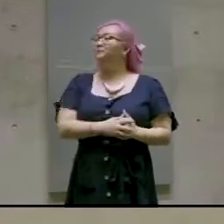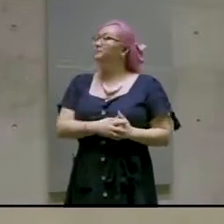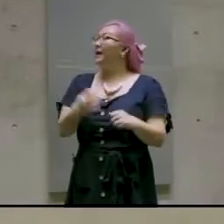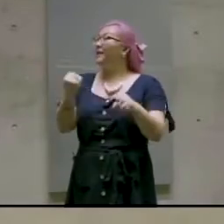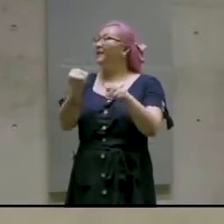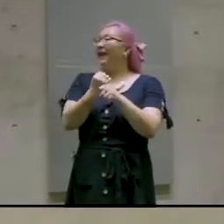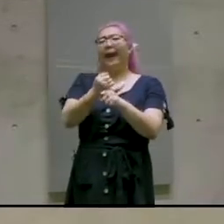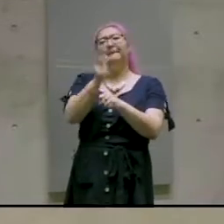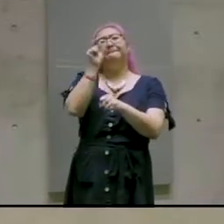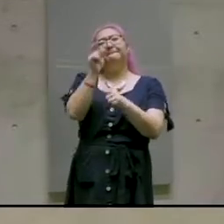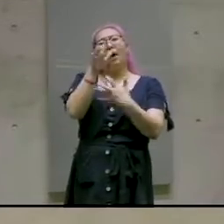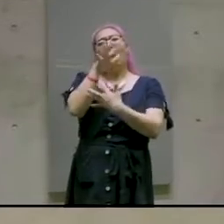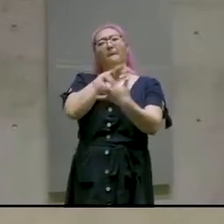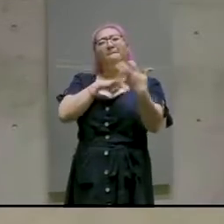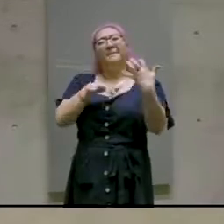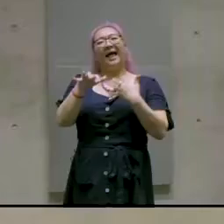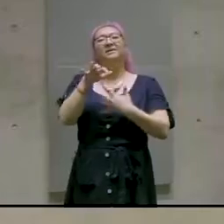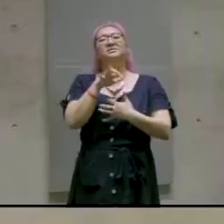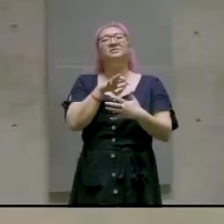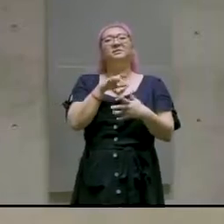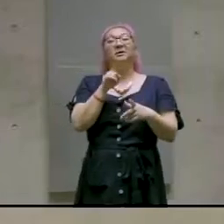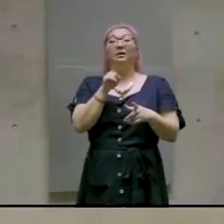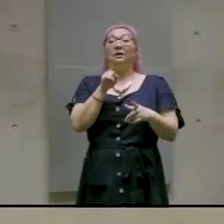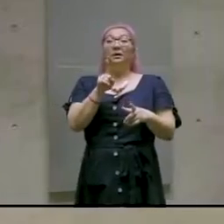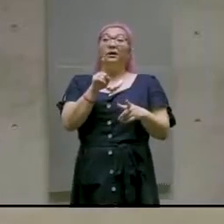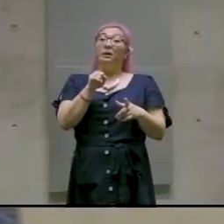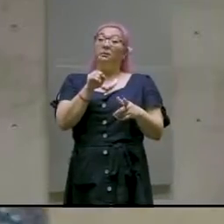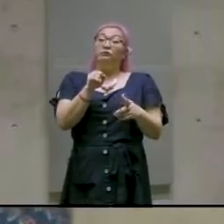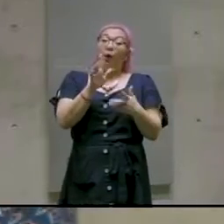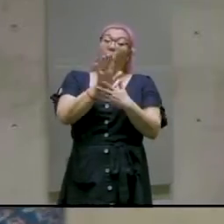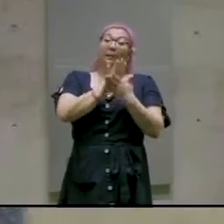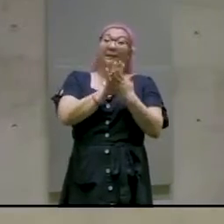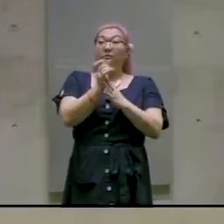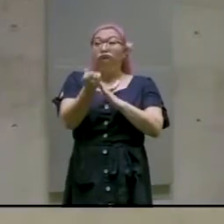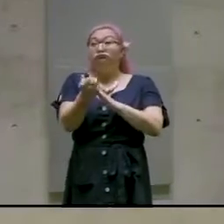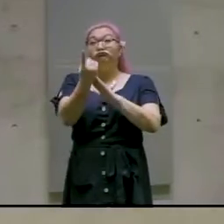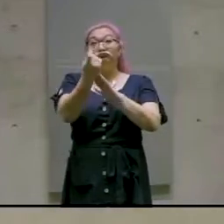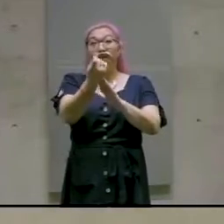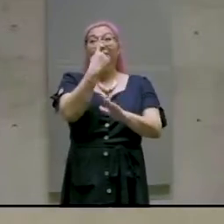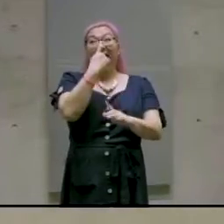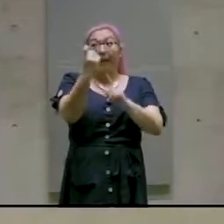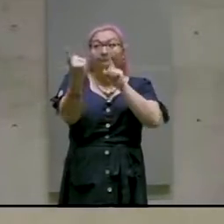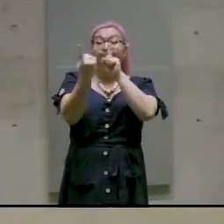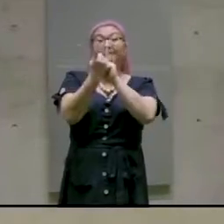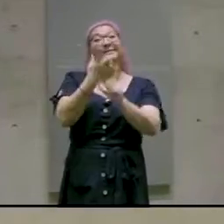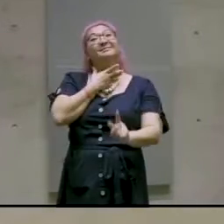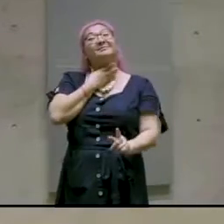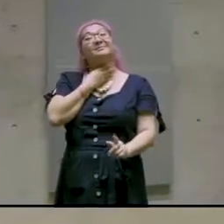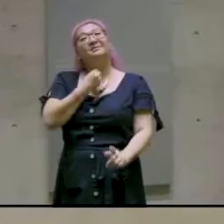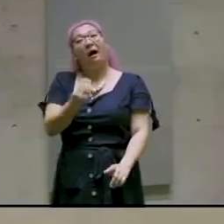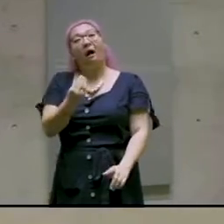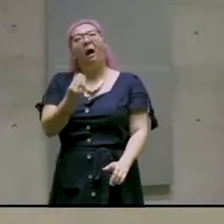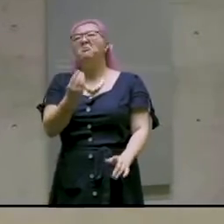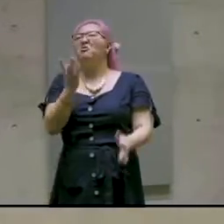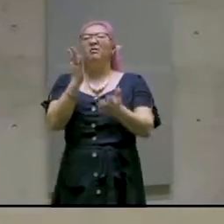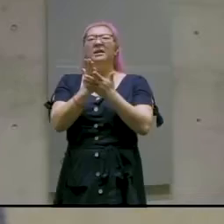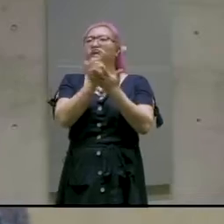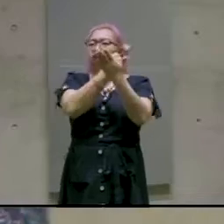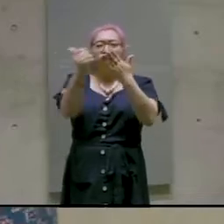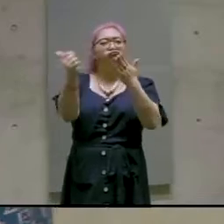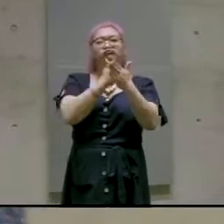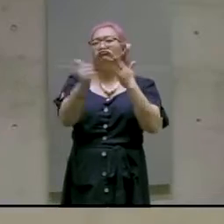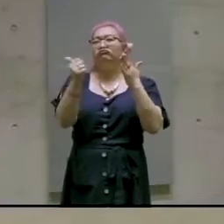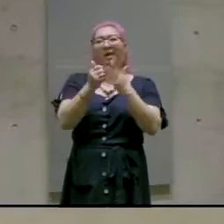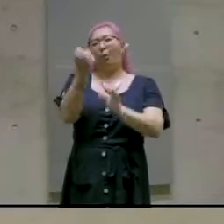of the game, opportunities for desire crop up. It's a thematic element, but they tend to be kind of rare one-offs, surprise